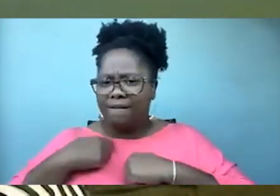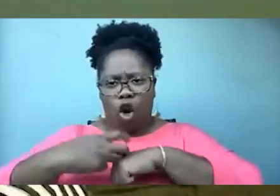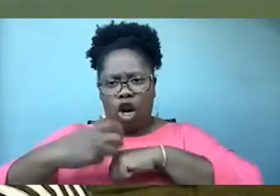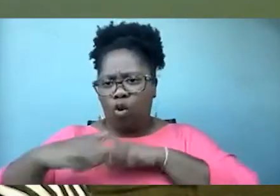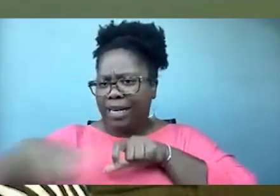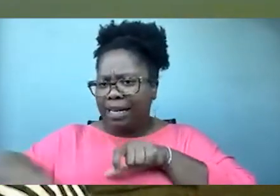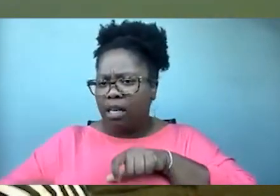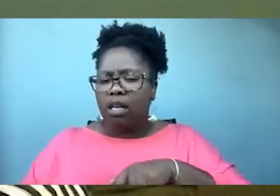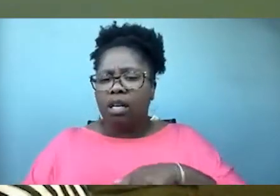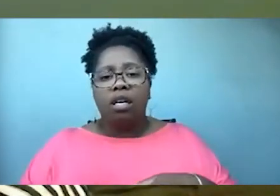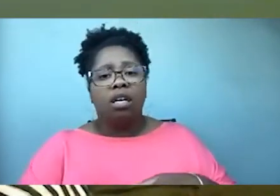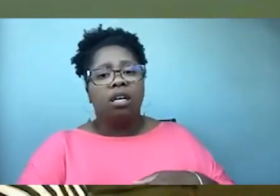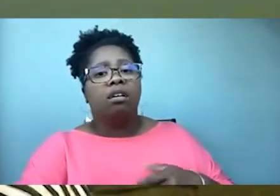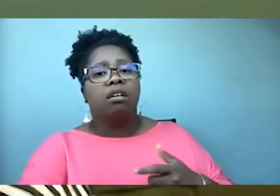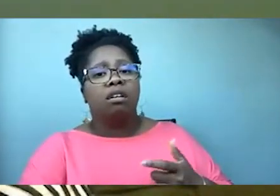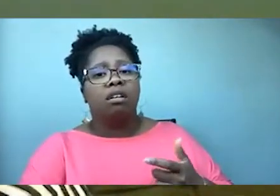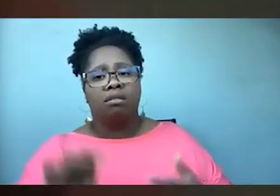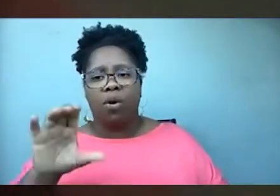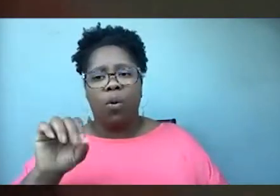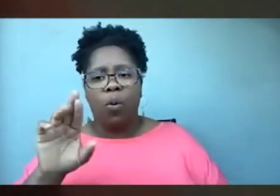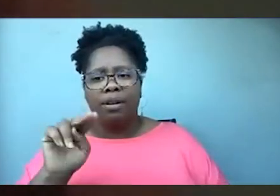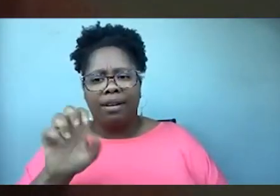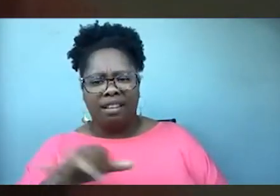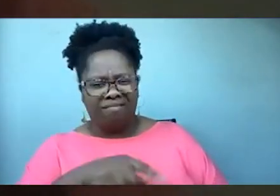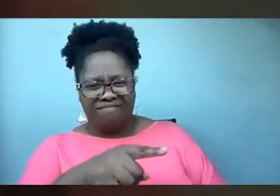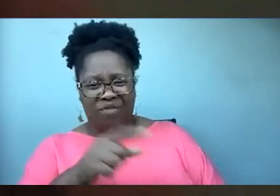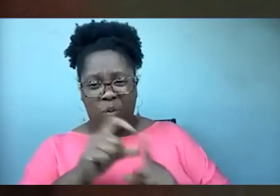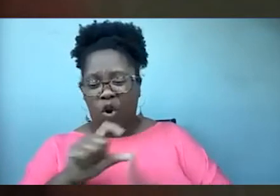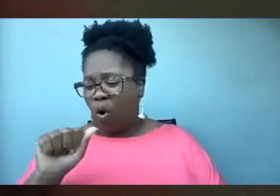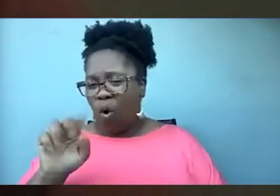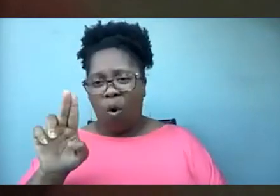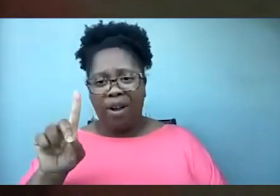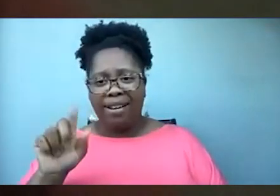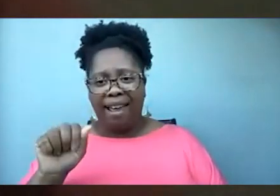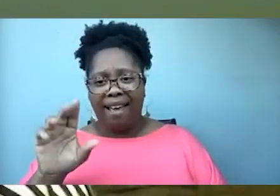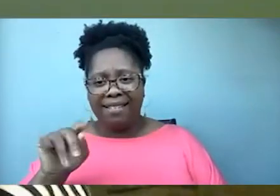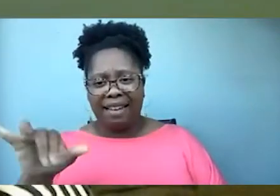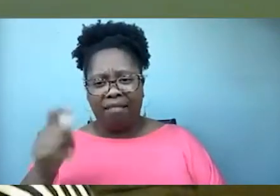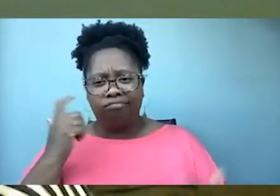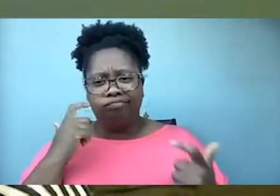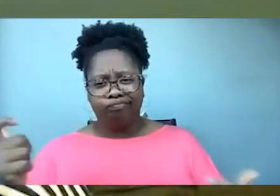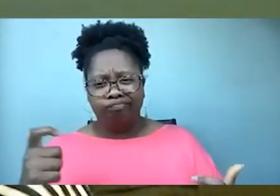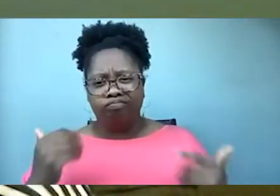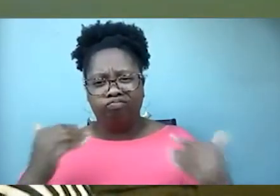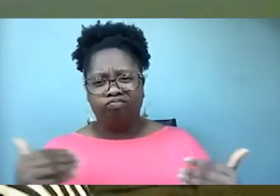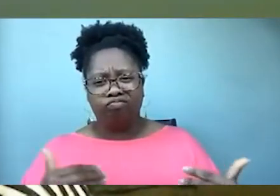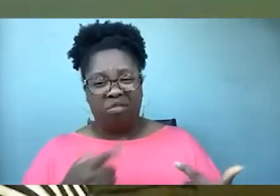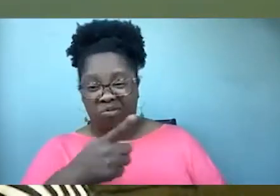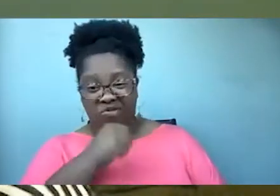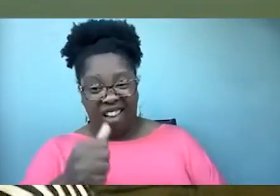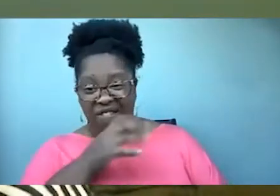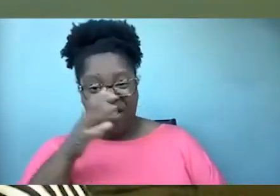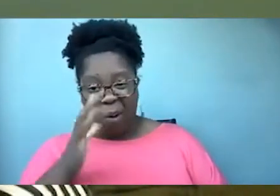could barely keep a pea, growing. Oh, I couldn't grow a pea. You couldn't grow the pea. School, forget about it. What did you bring? What did you bring